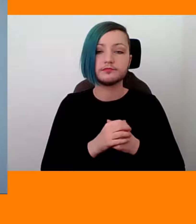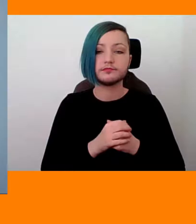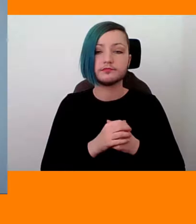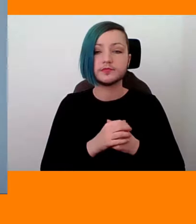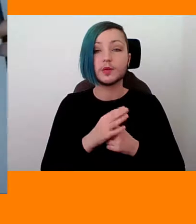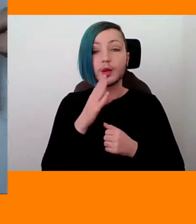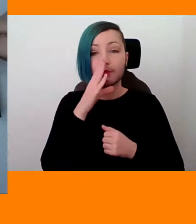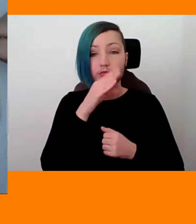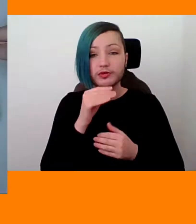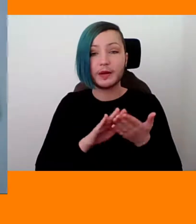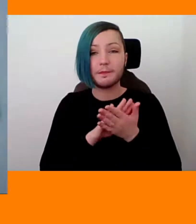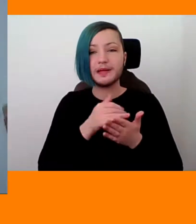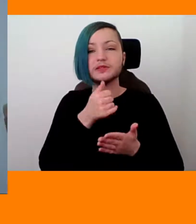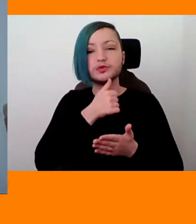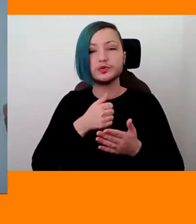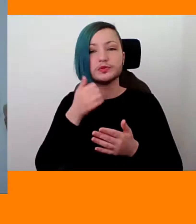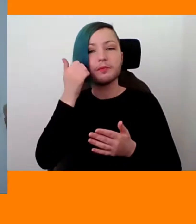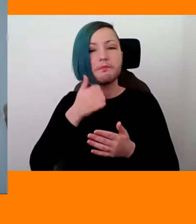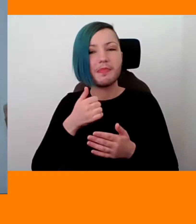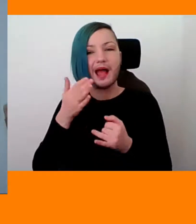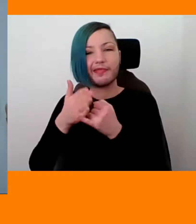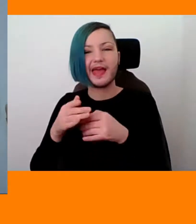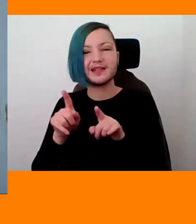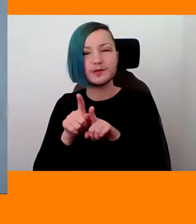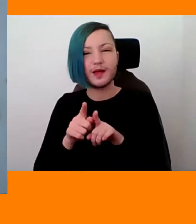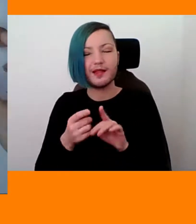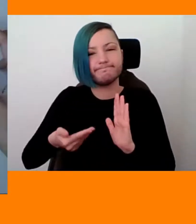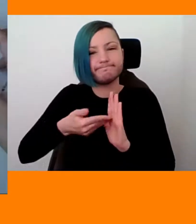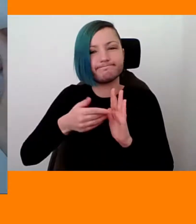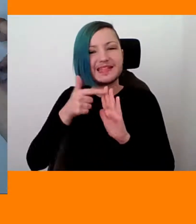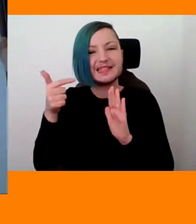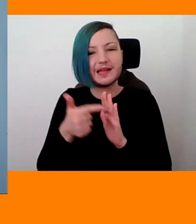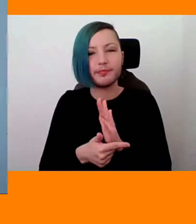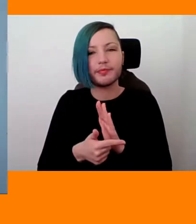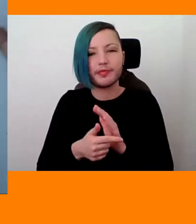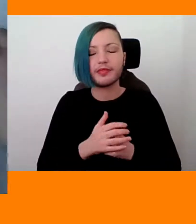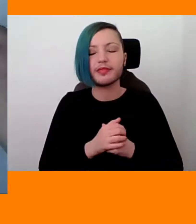am going to work with the black towards the end, just to give it that depth that it needs.